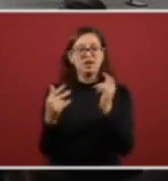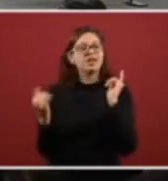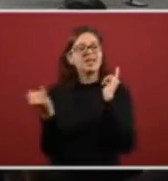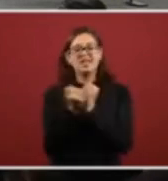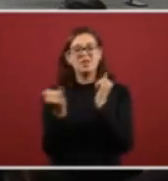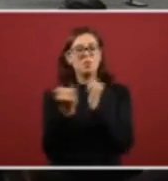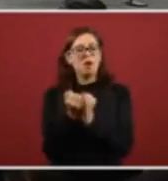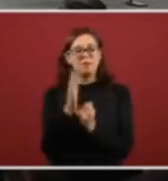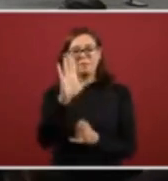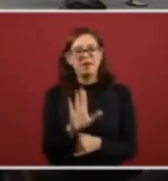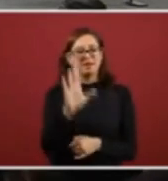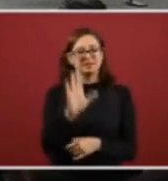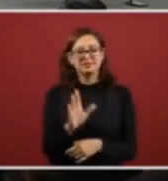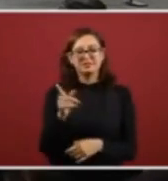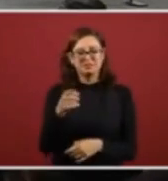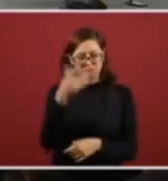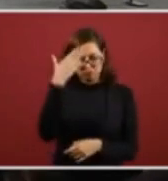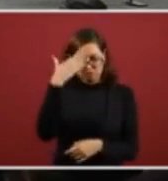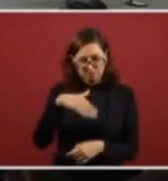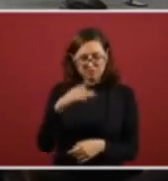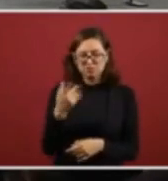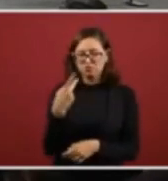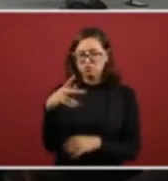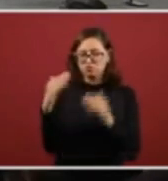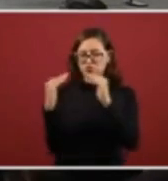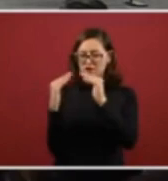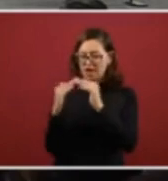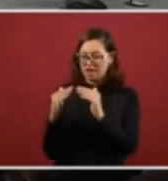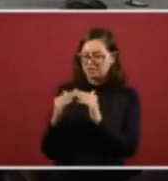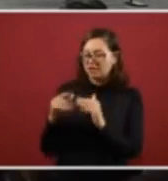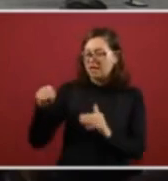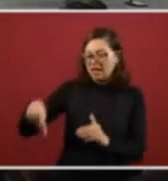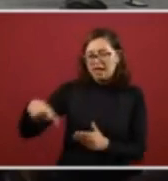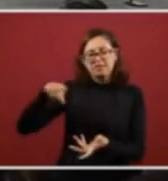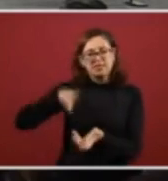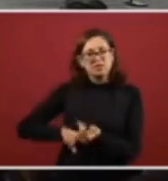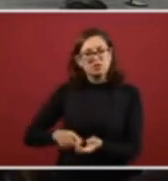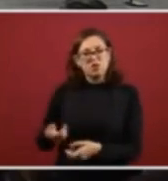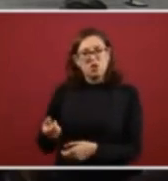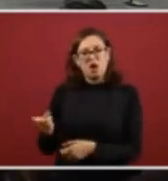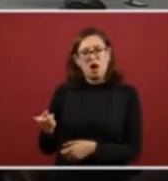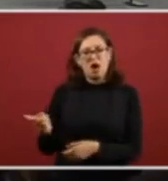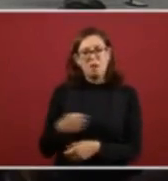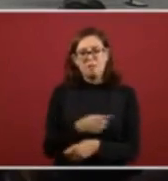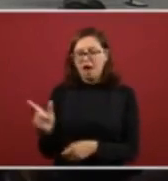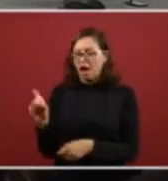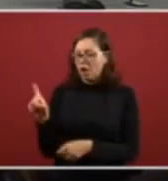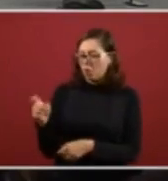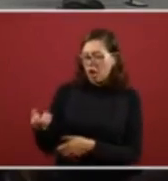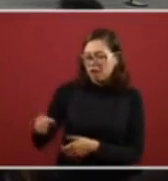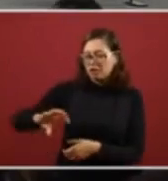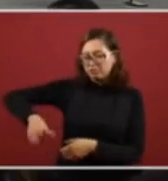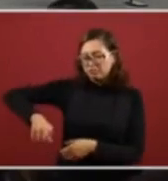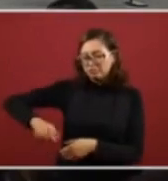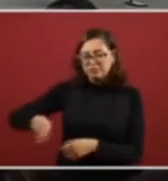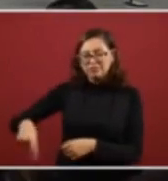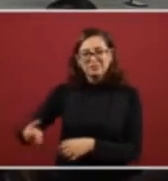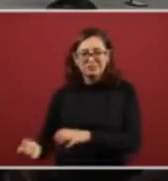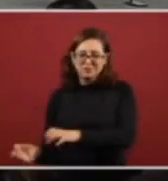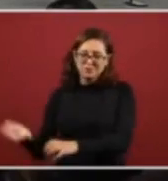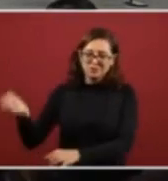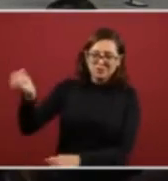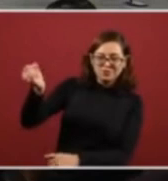it's escaping. Like when you close a hose in your garden, you close, you turn off the duct